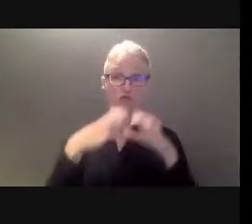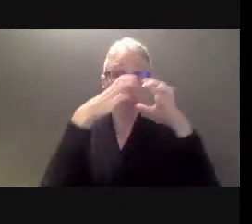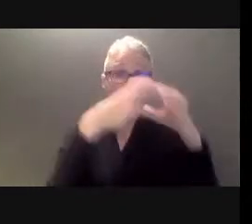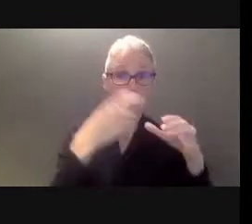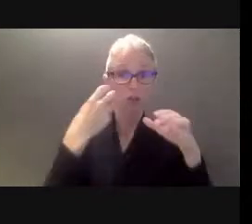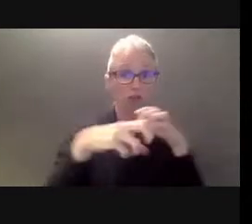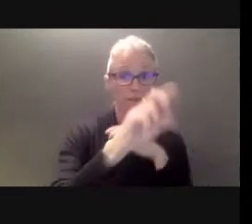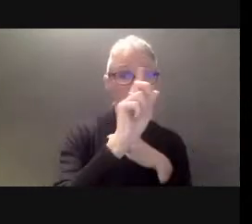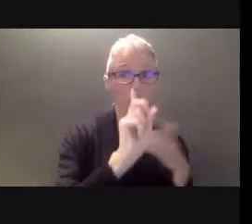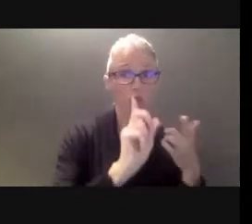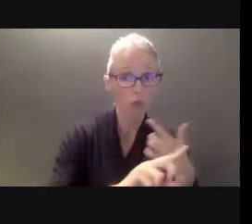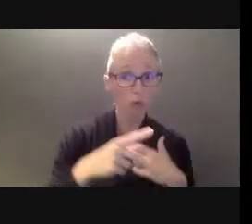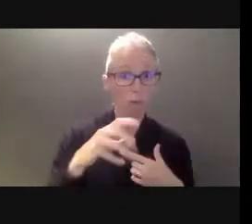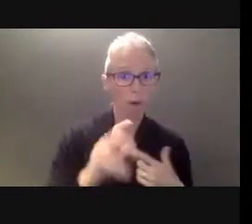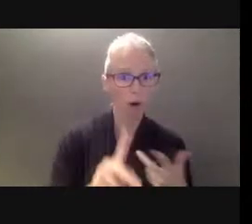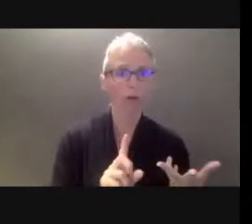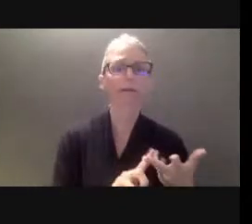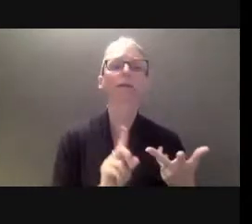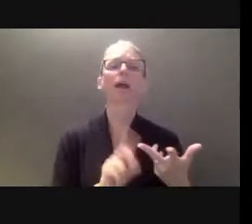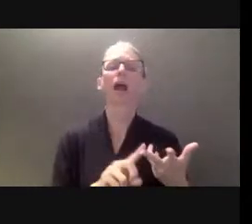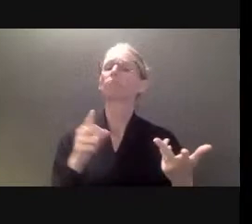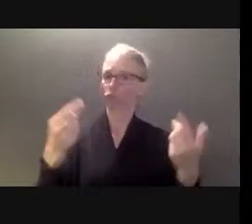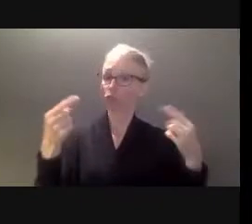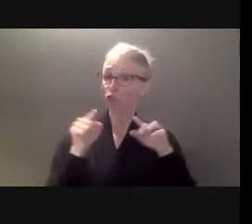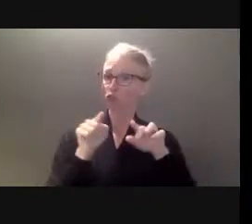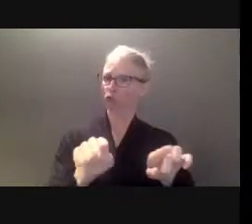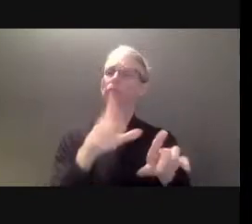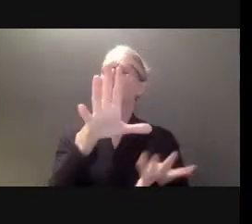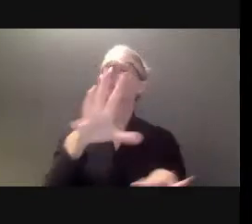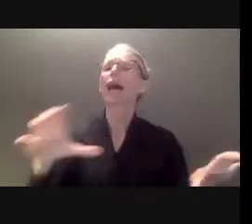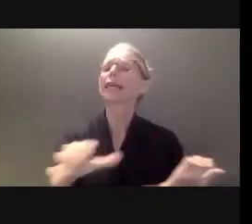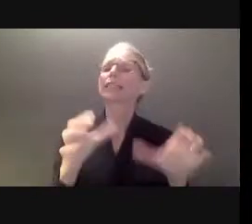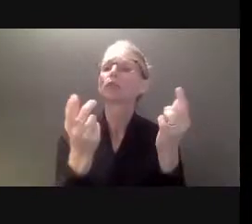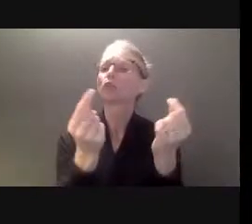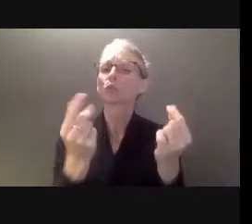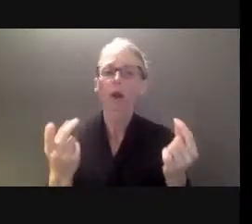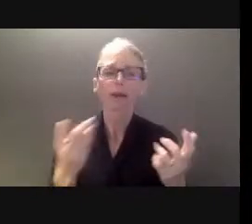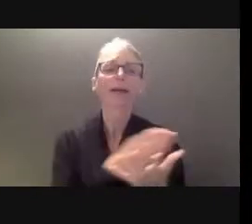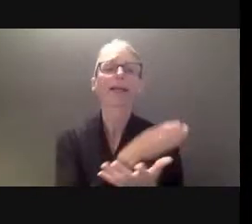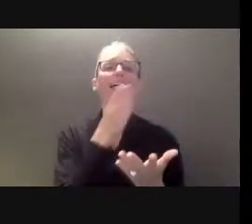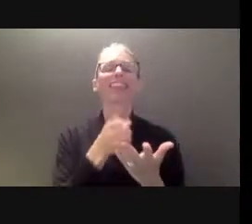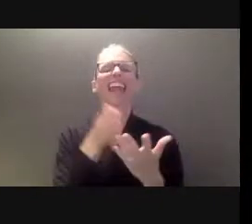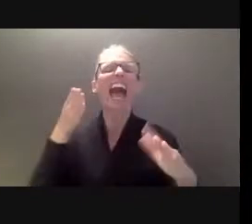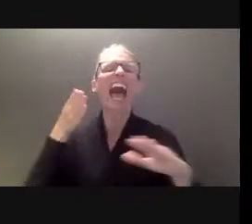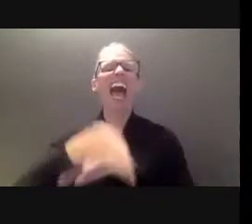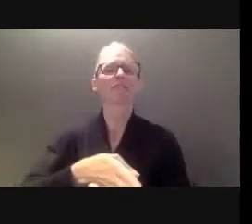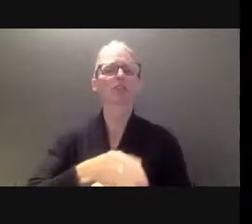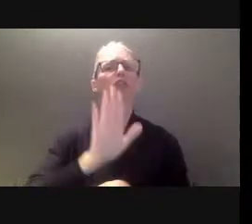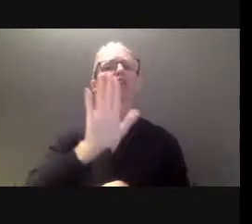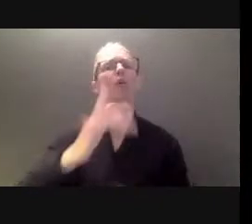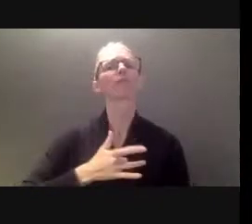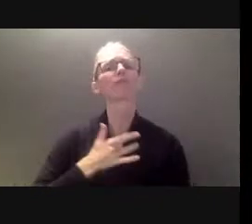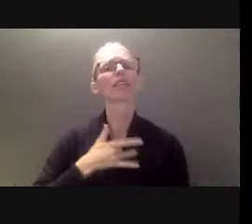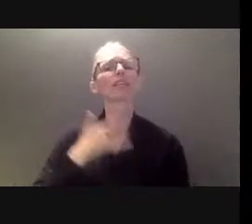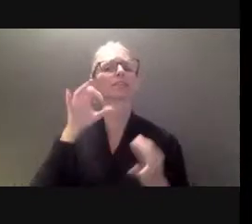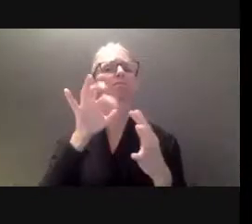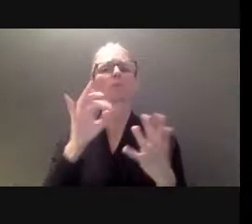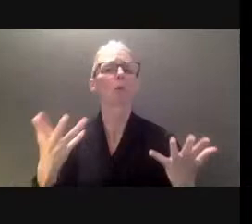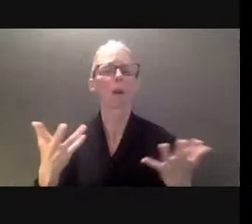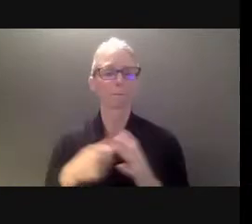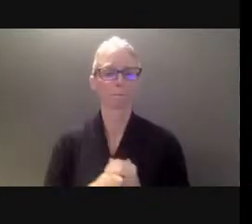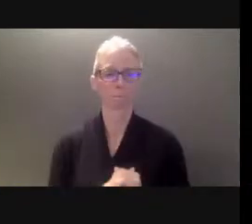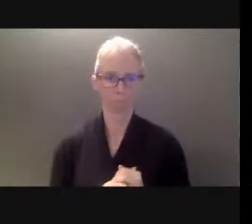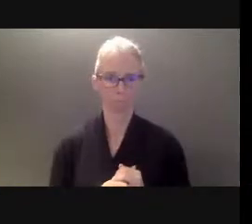their thoughts and feelings about their park visit after it happened. This was a bilingual survey that we administered for 1 year, and